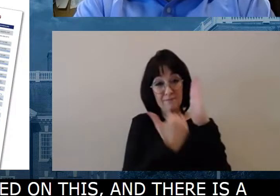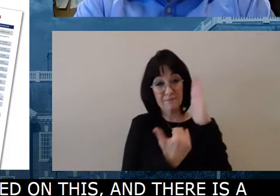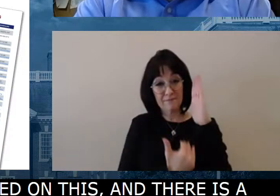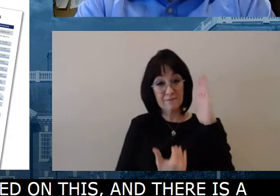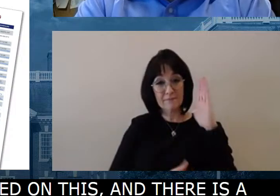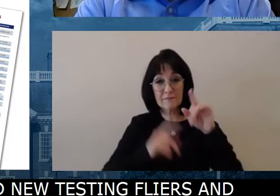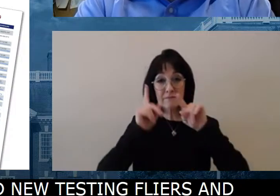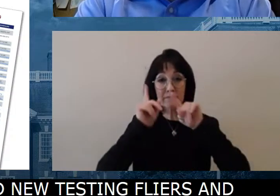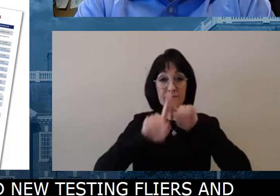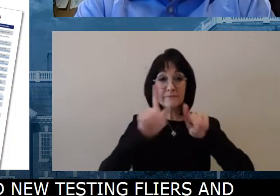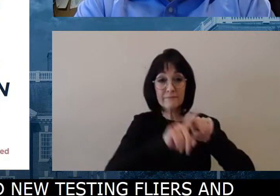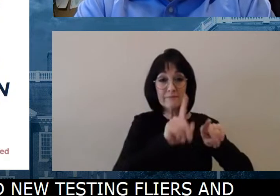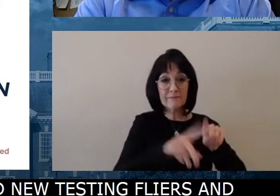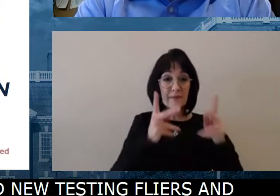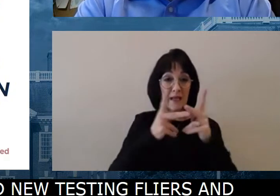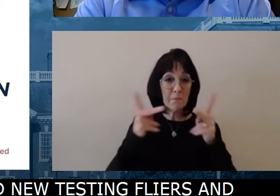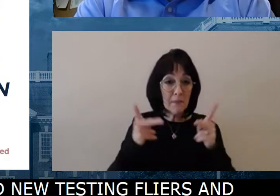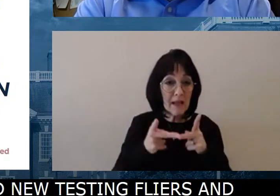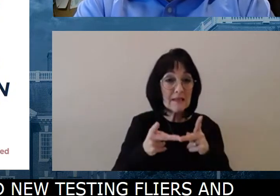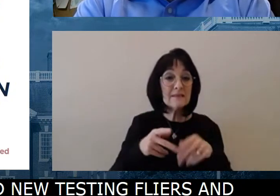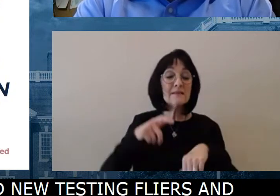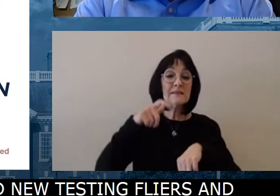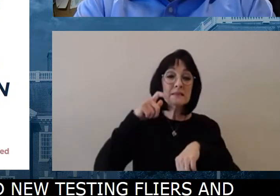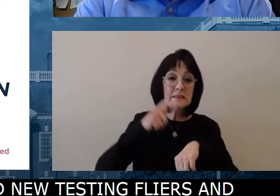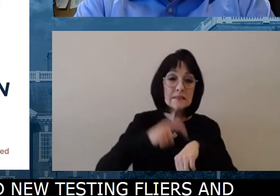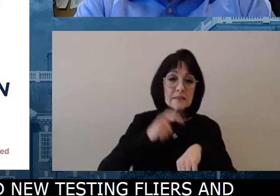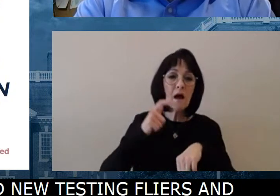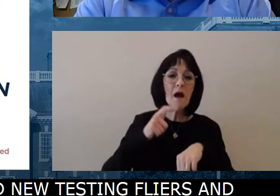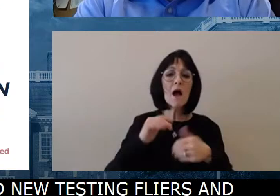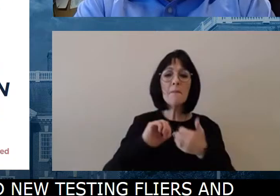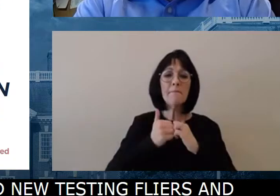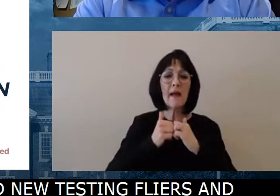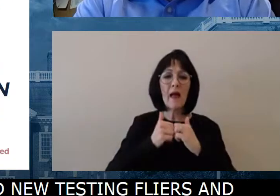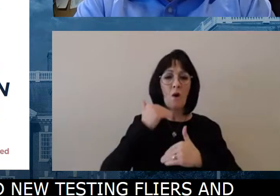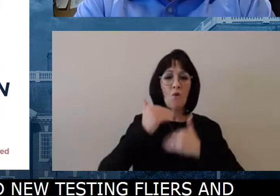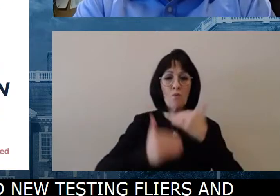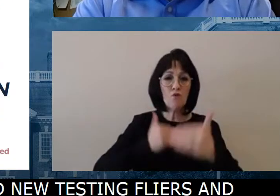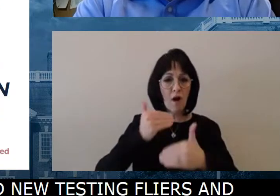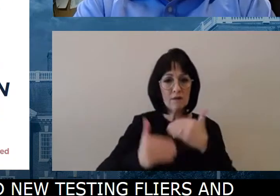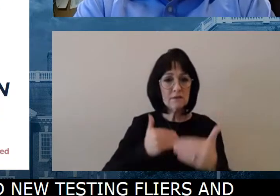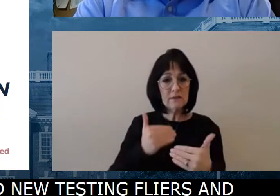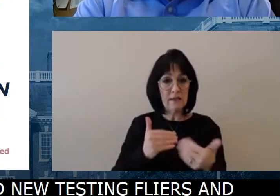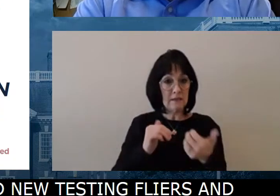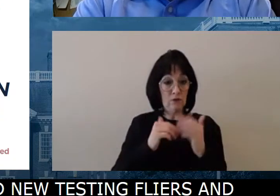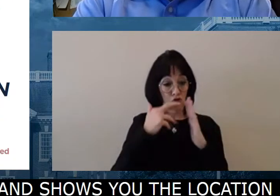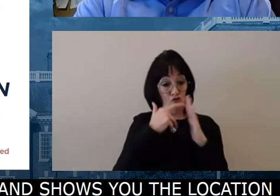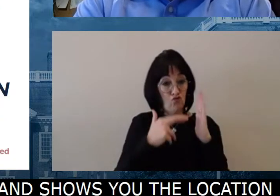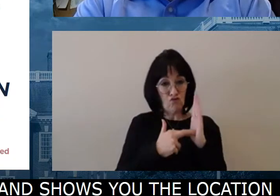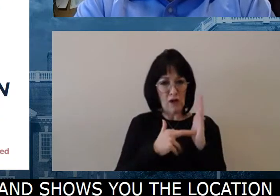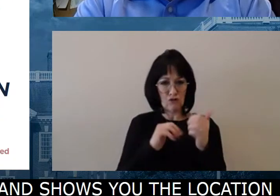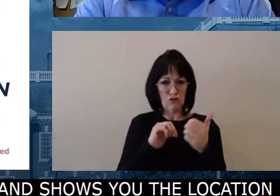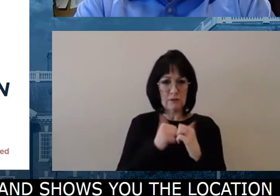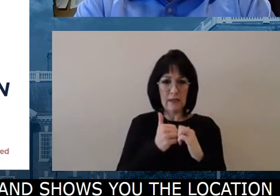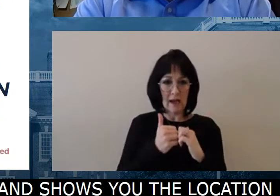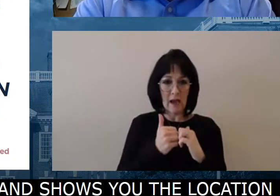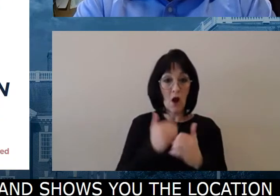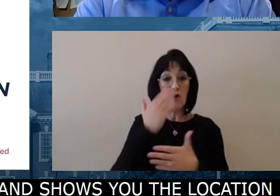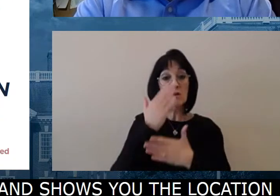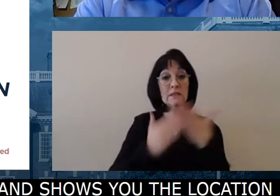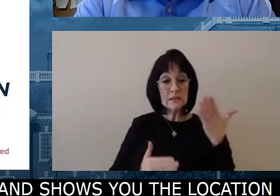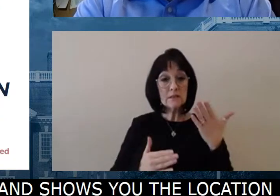times and what process to sign up as well. And it's switched between, the fixed scheduled events and then the pop-up events.